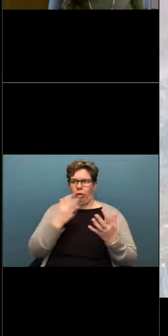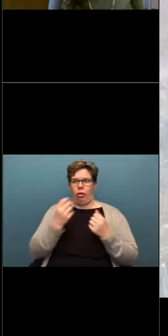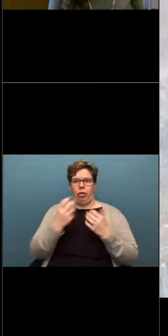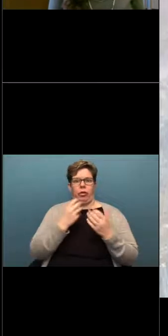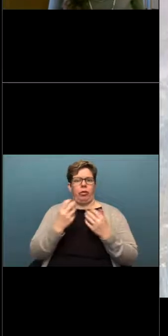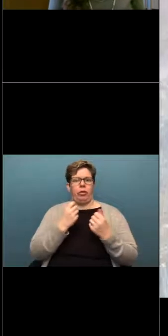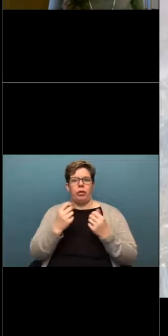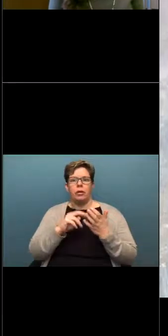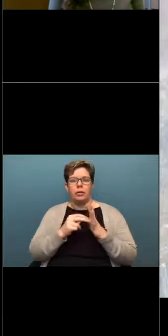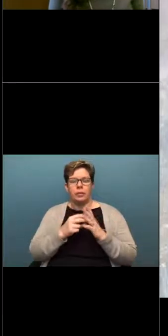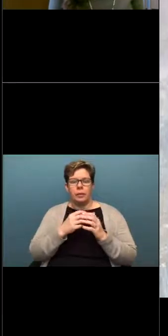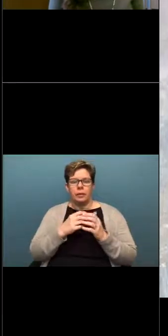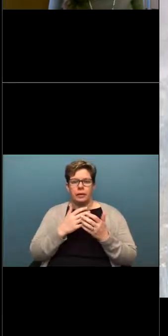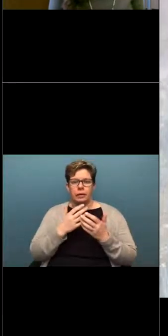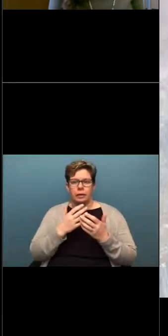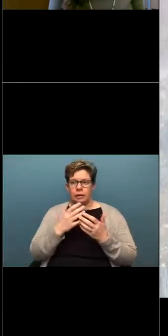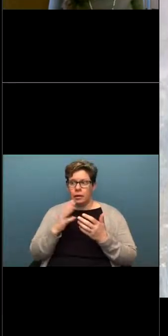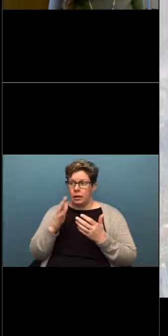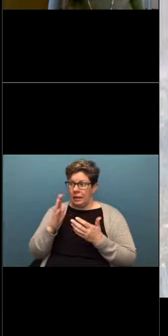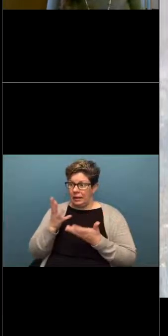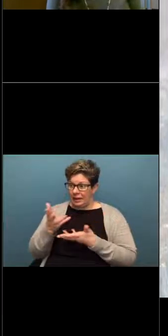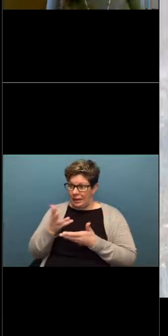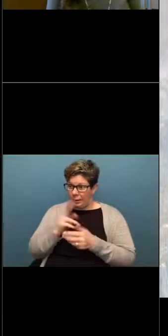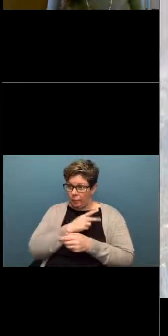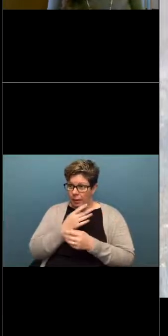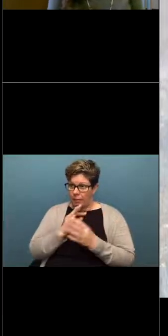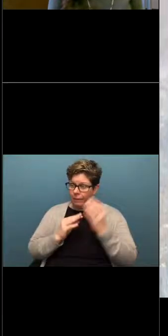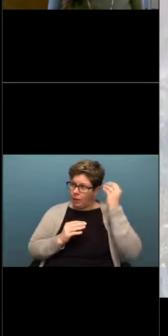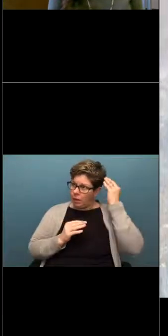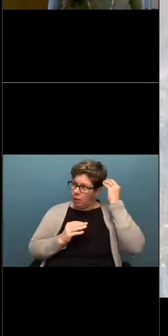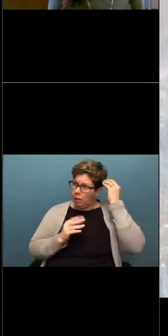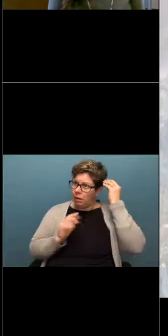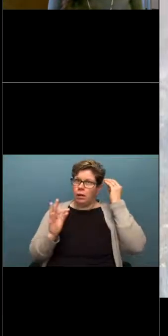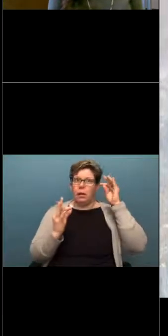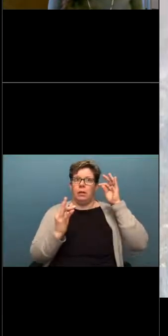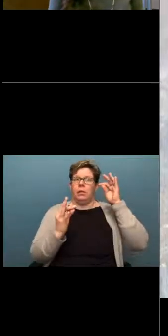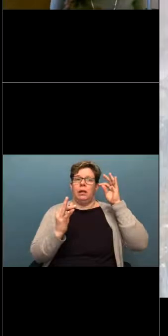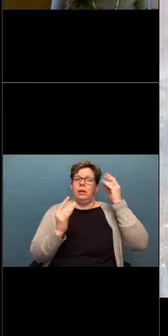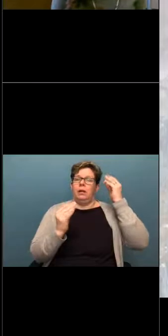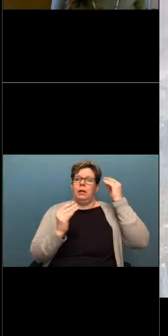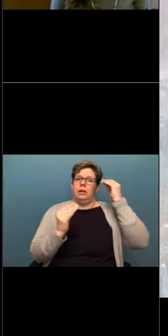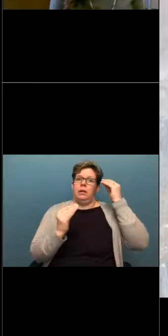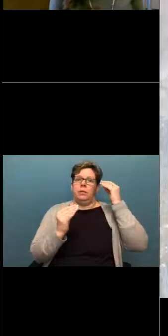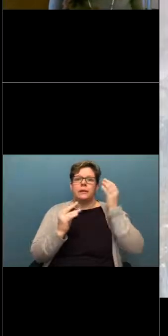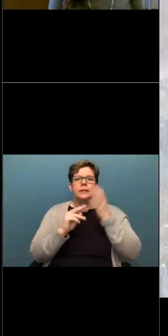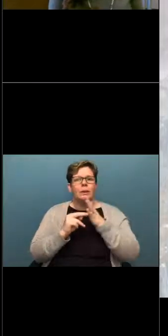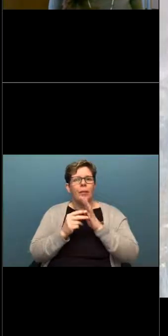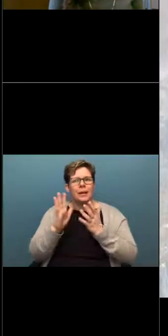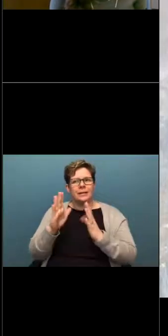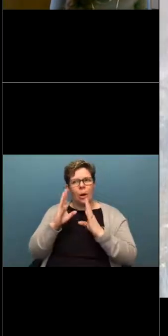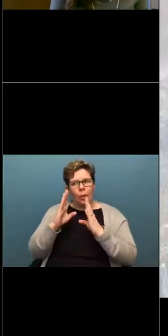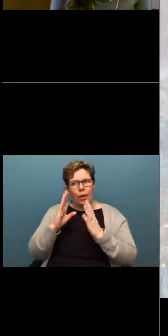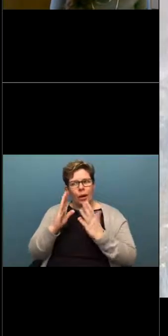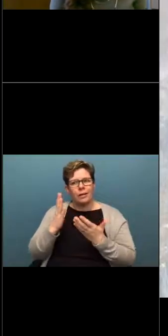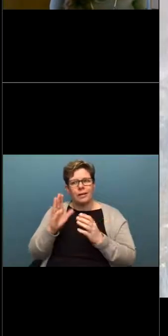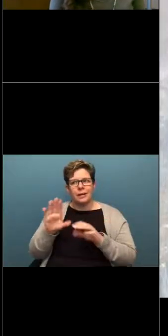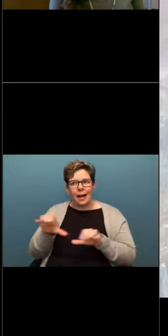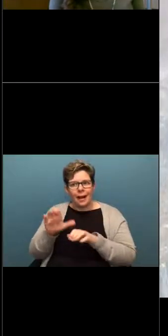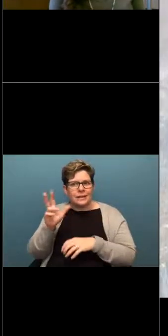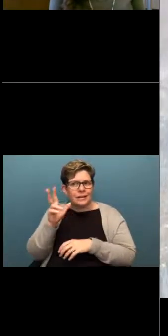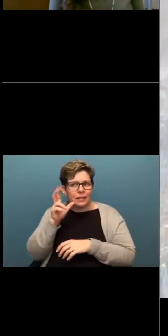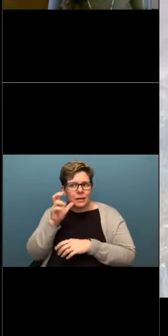it can really create a lot of distractions, and that actually reduces the amount of awareness and active